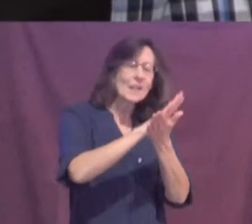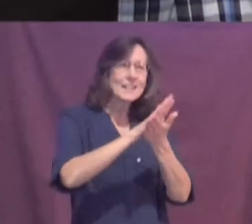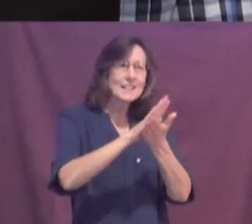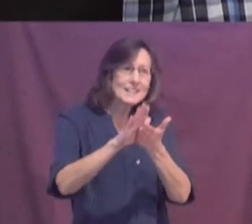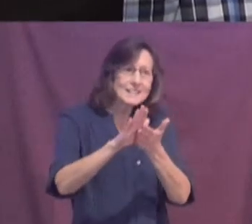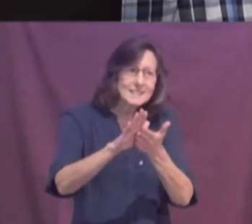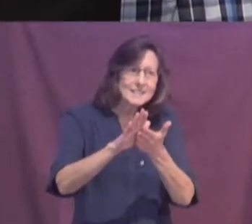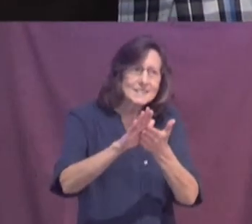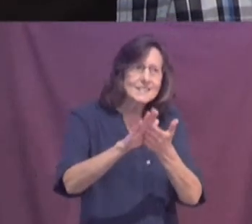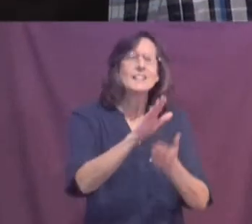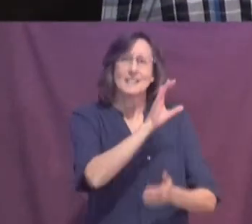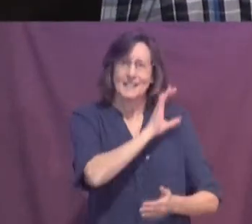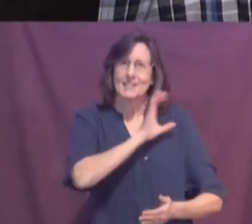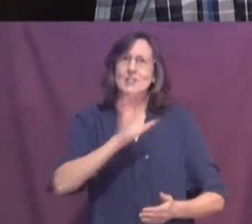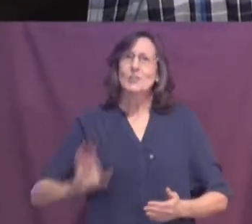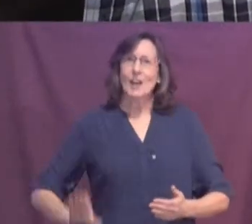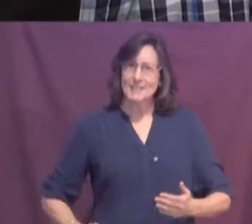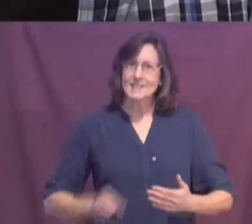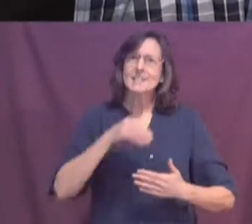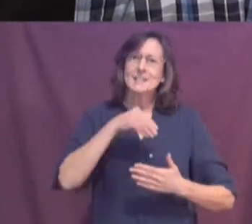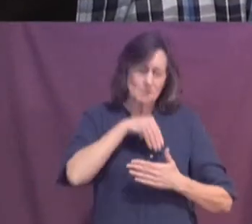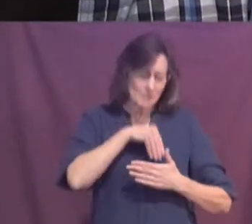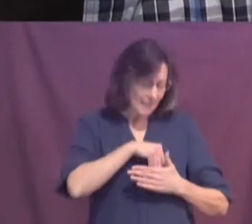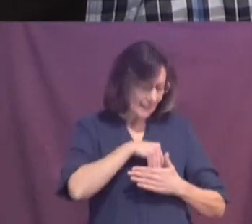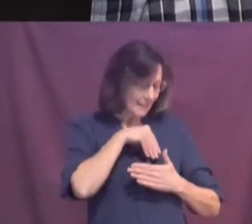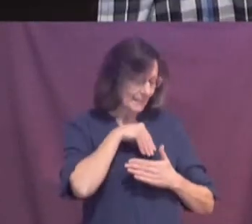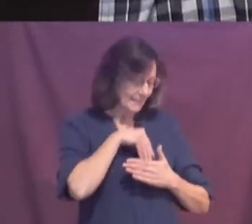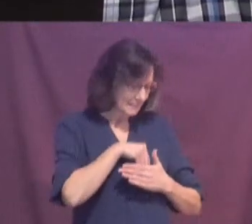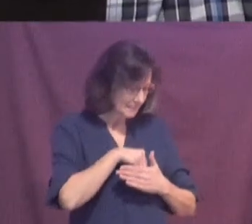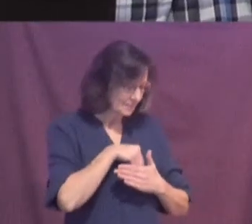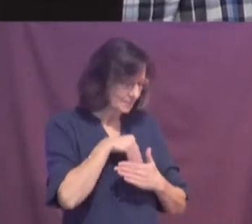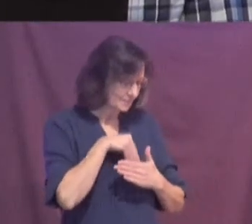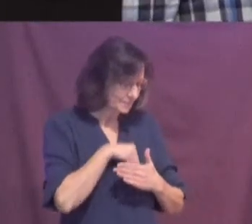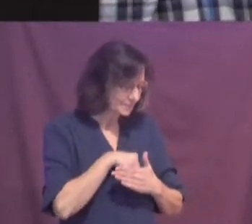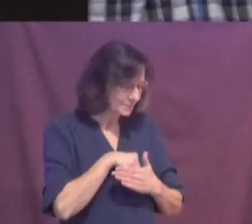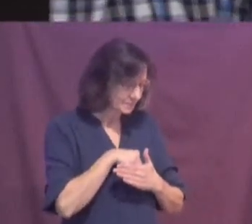Holiness is Christ in me.